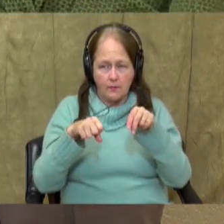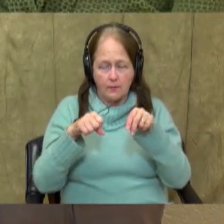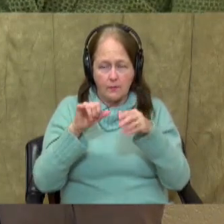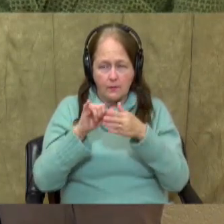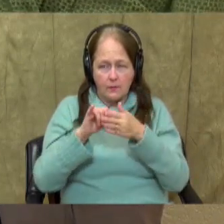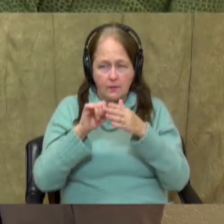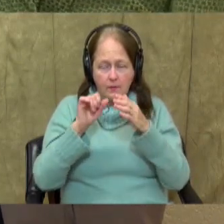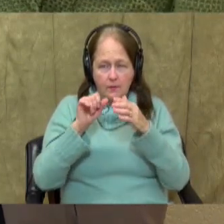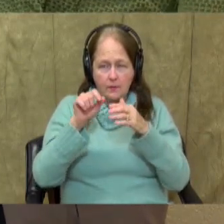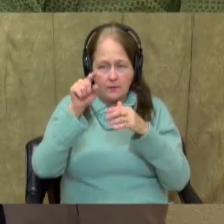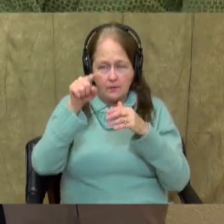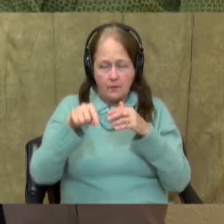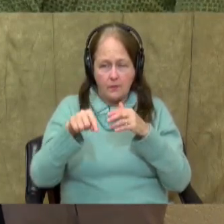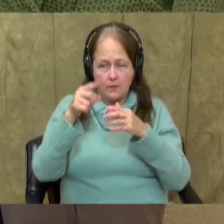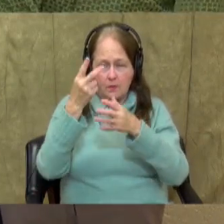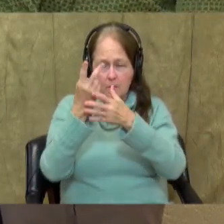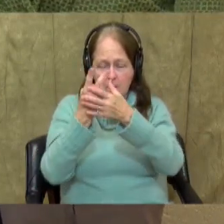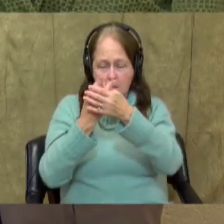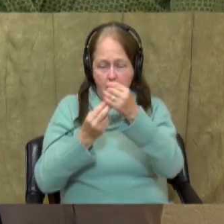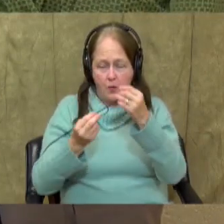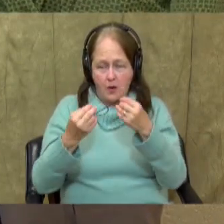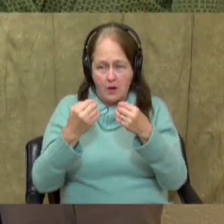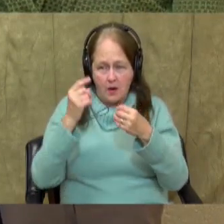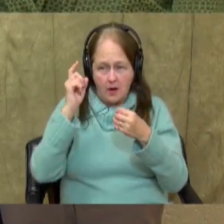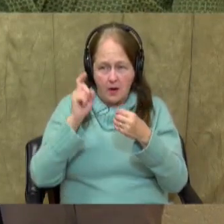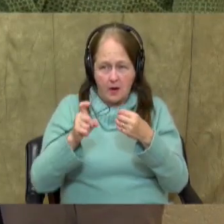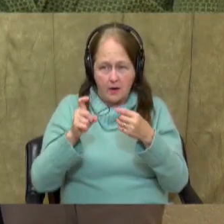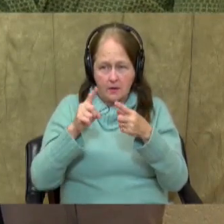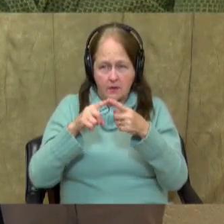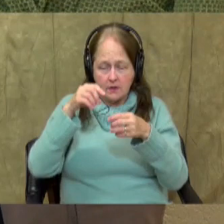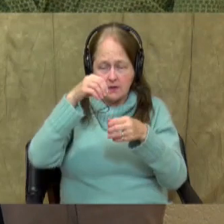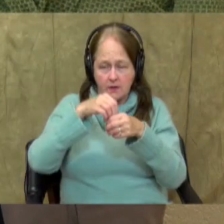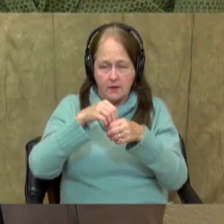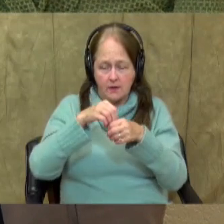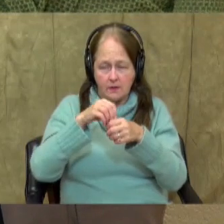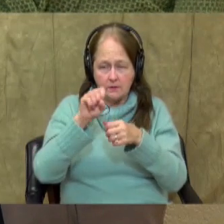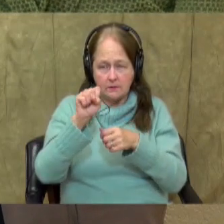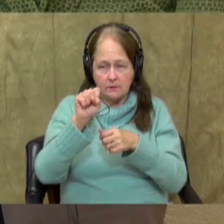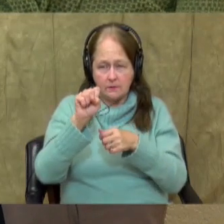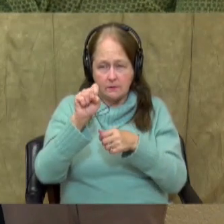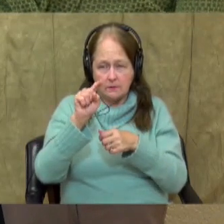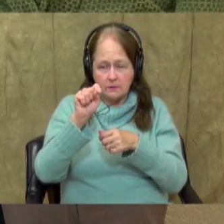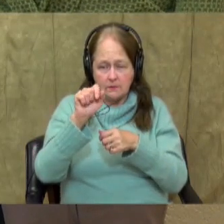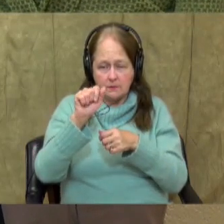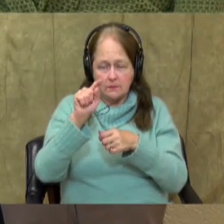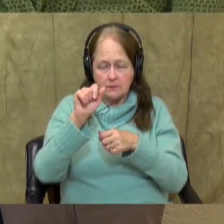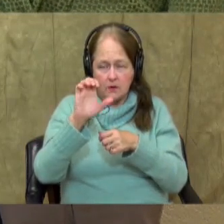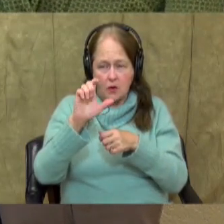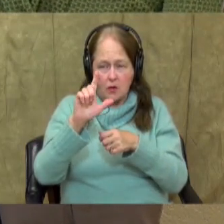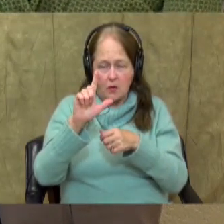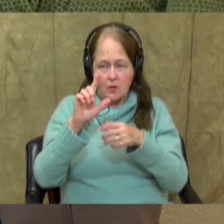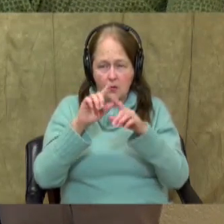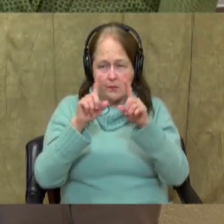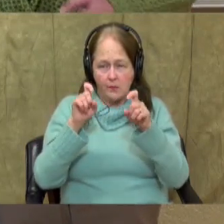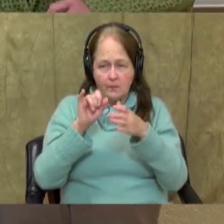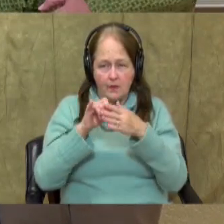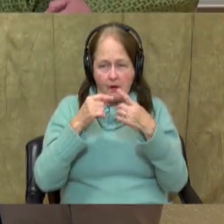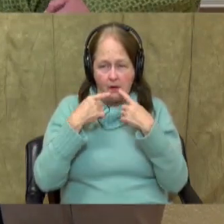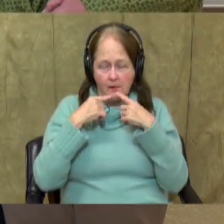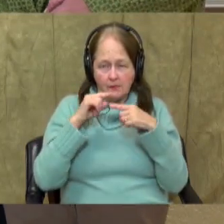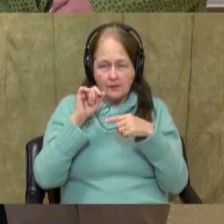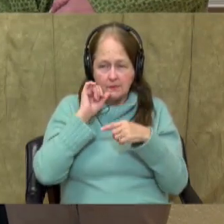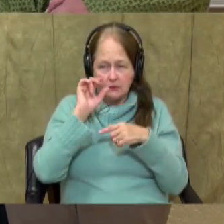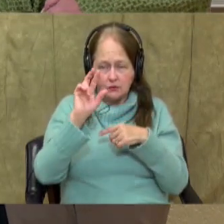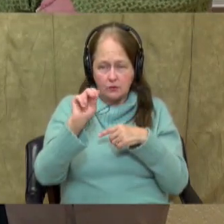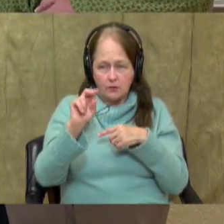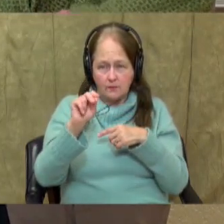So if both of these have to be in a statistical question for it to be statistical. So the answer is no